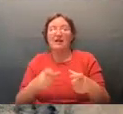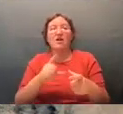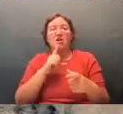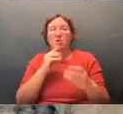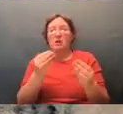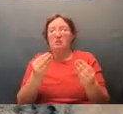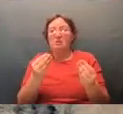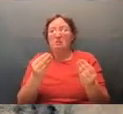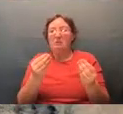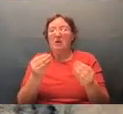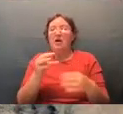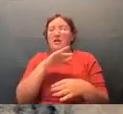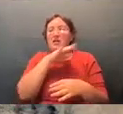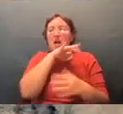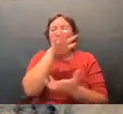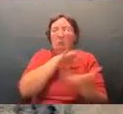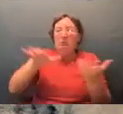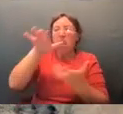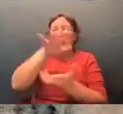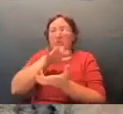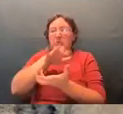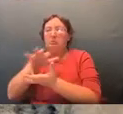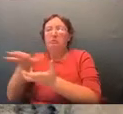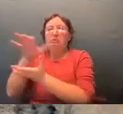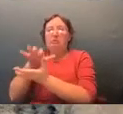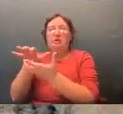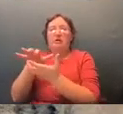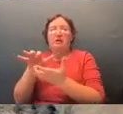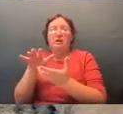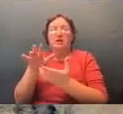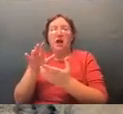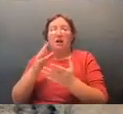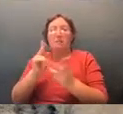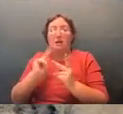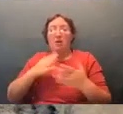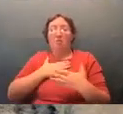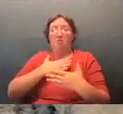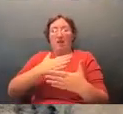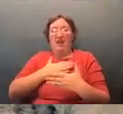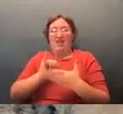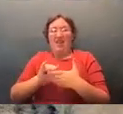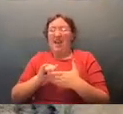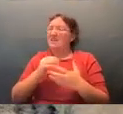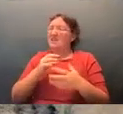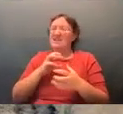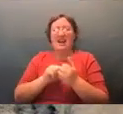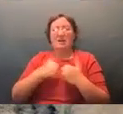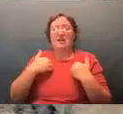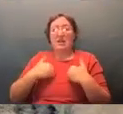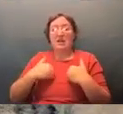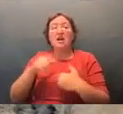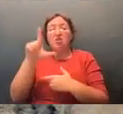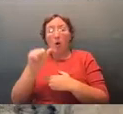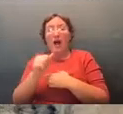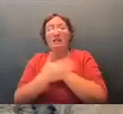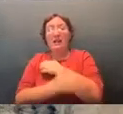powdered dust that would come up and move into people's lungs. So Los Angeles had to spend